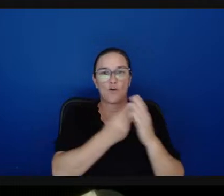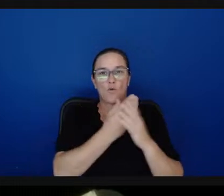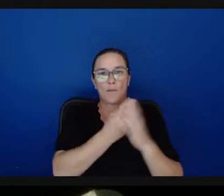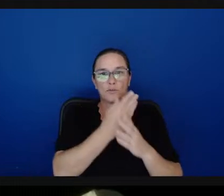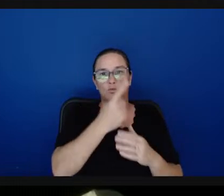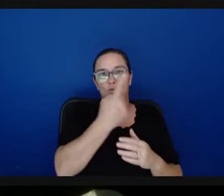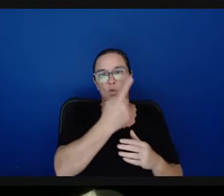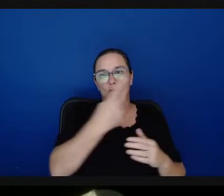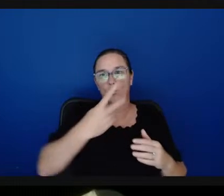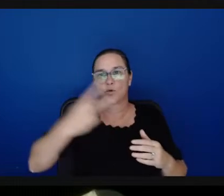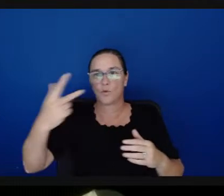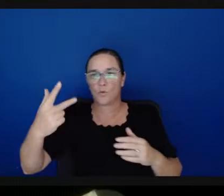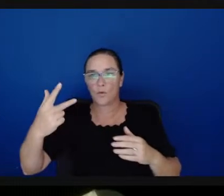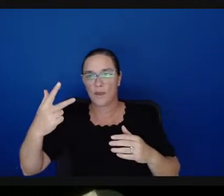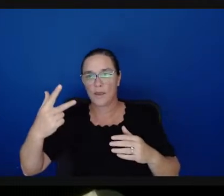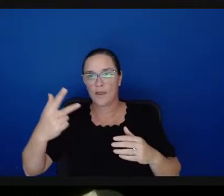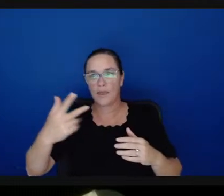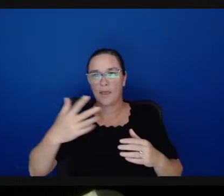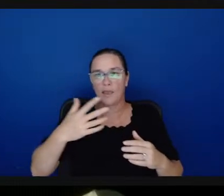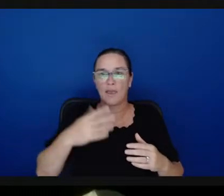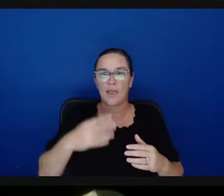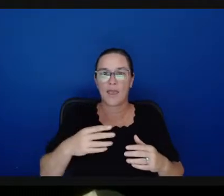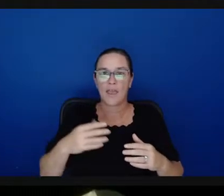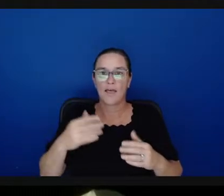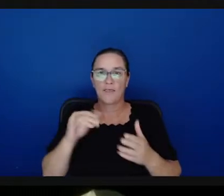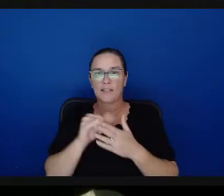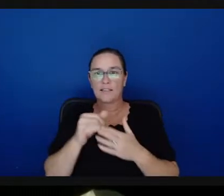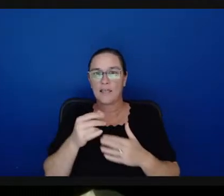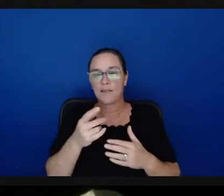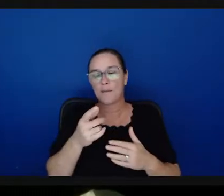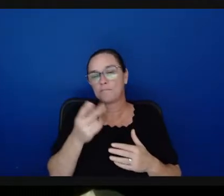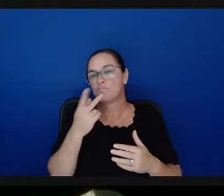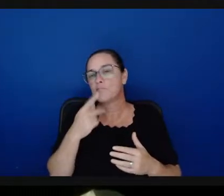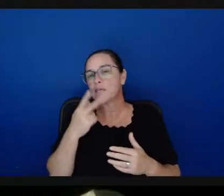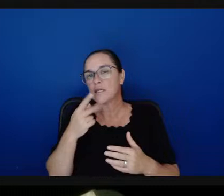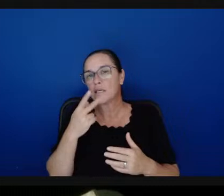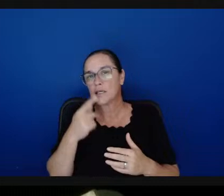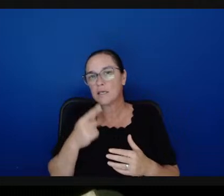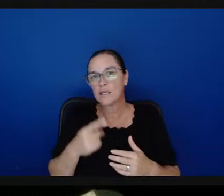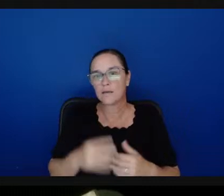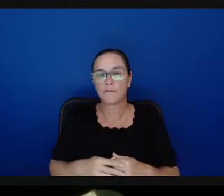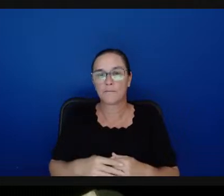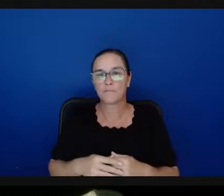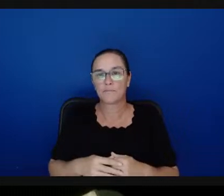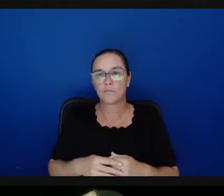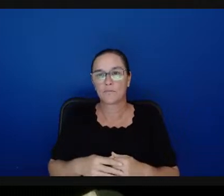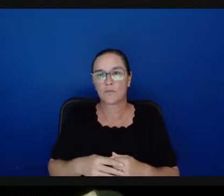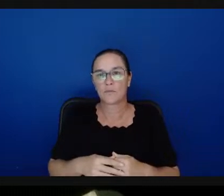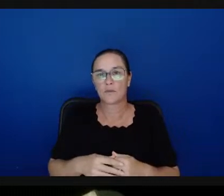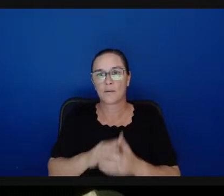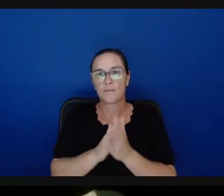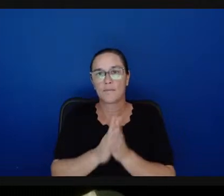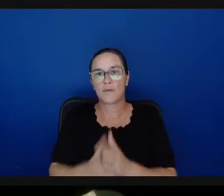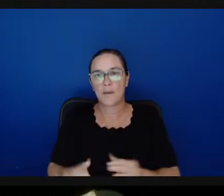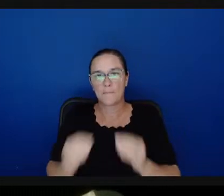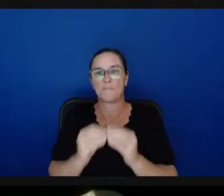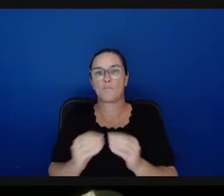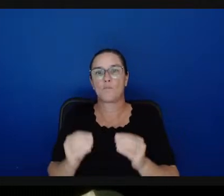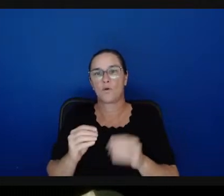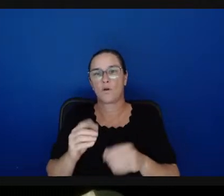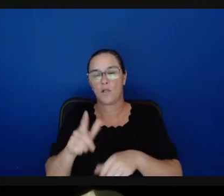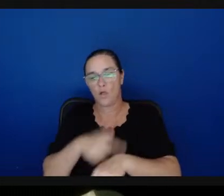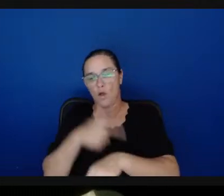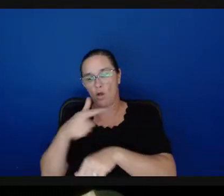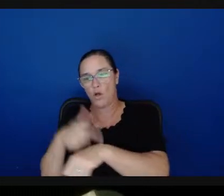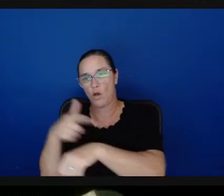and it's kind of salmon color here in the background. And you can see that they got longer and longer